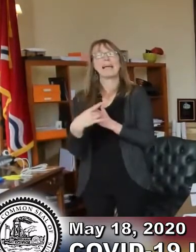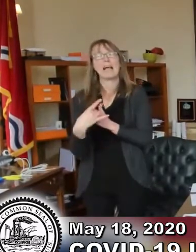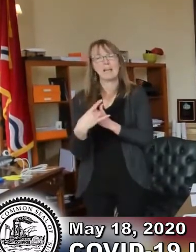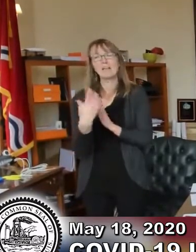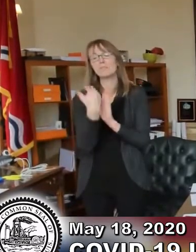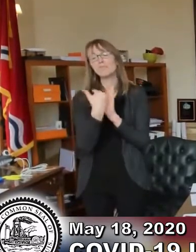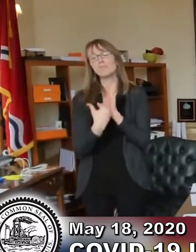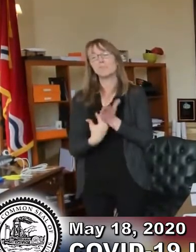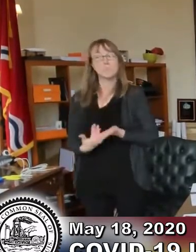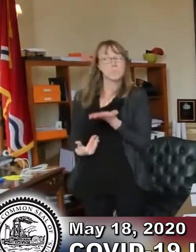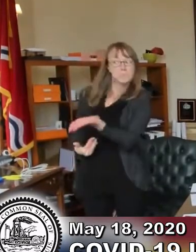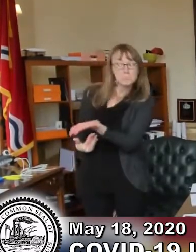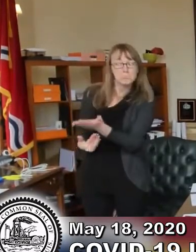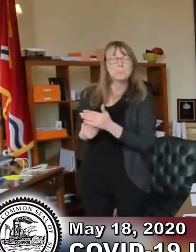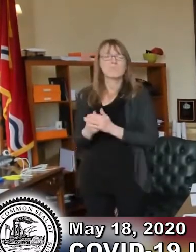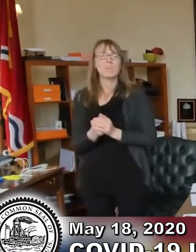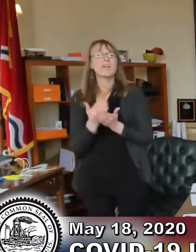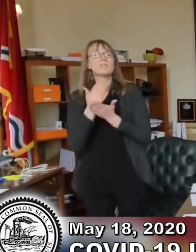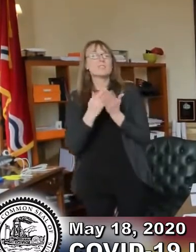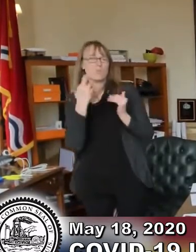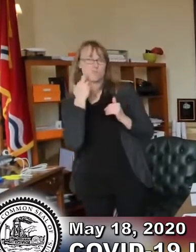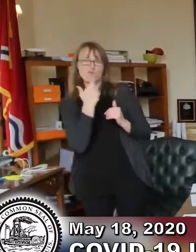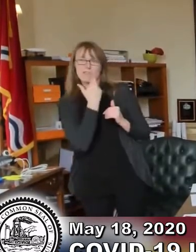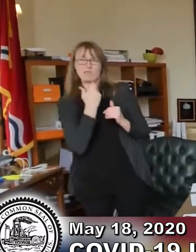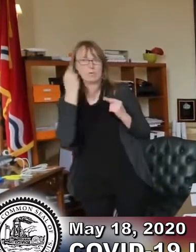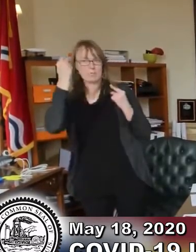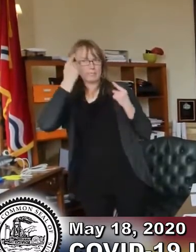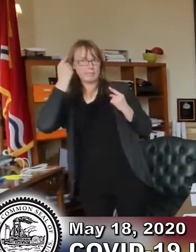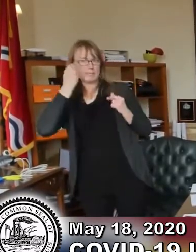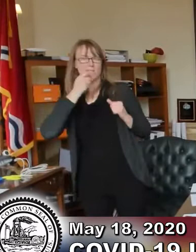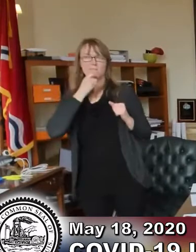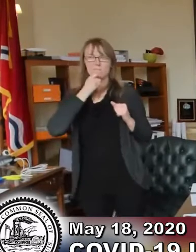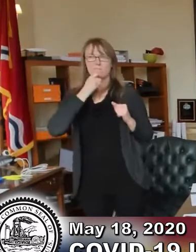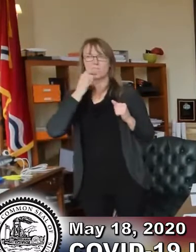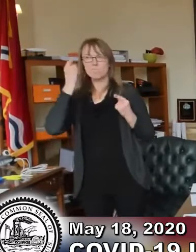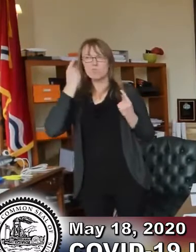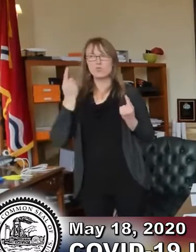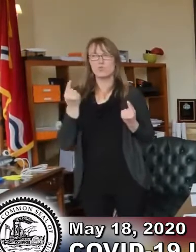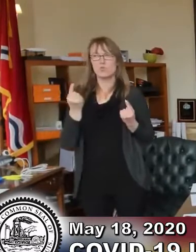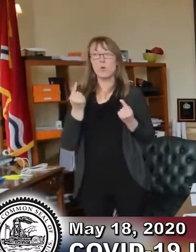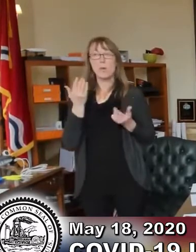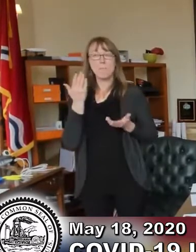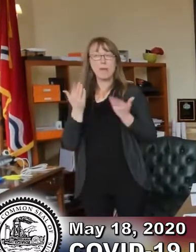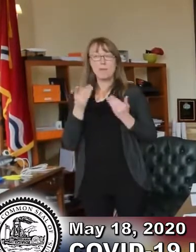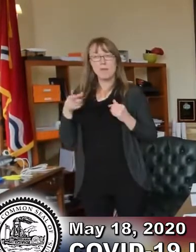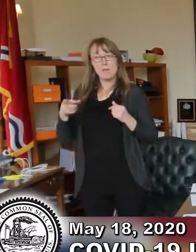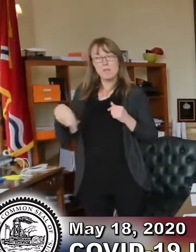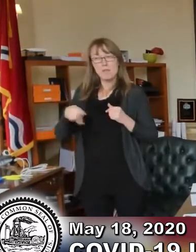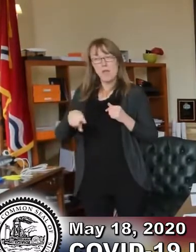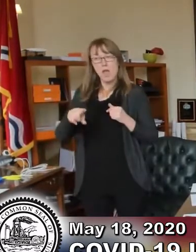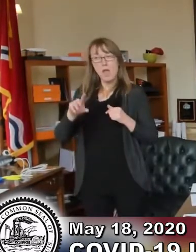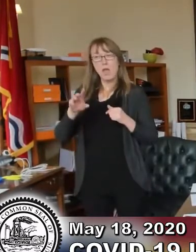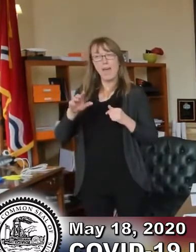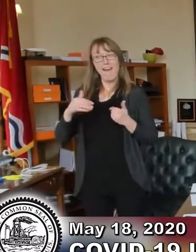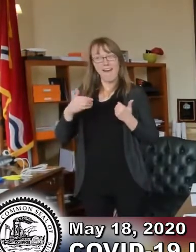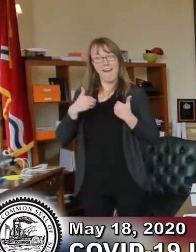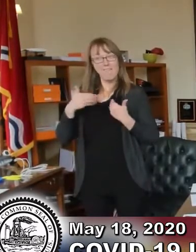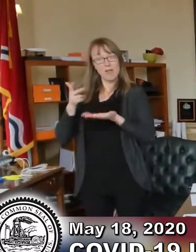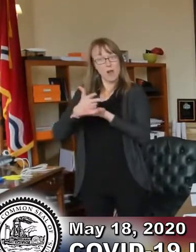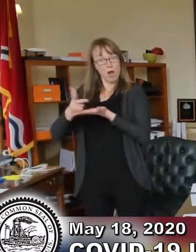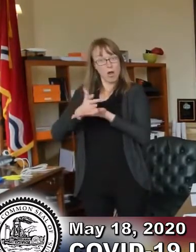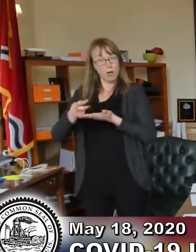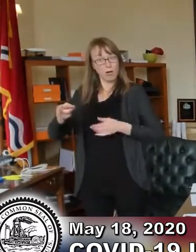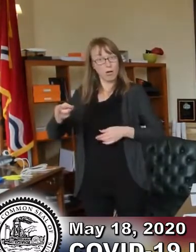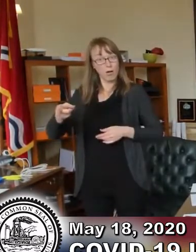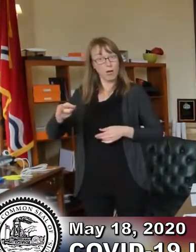are thinking about that. In some cases, they might use part of a parking lot that they control. In some cases, they might want part of a